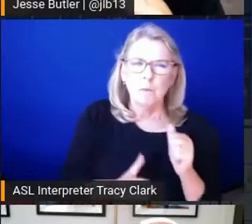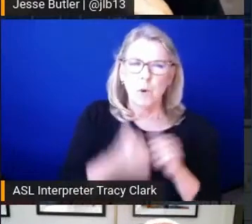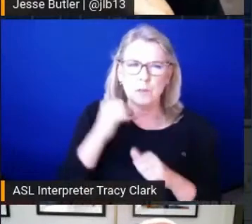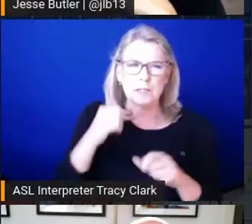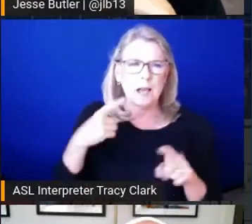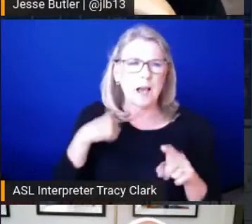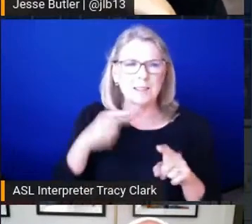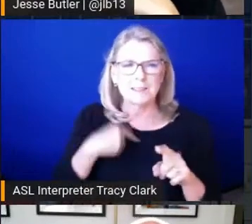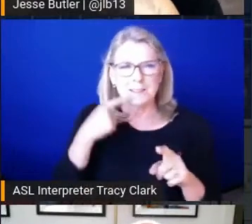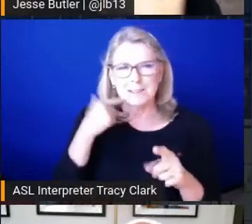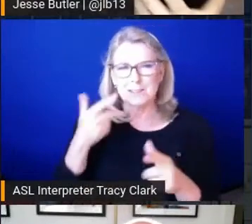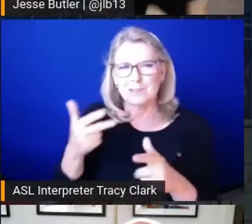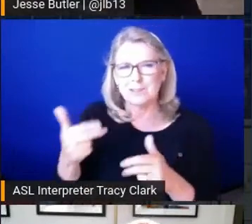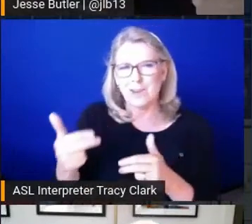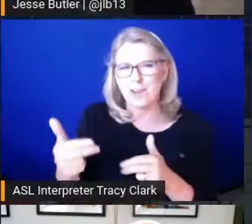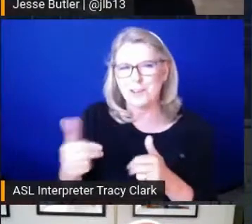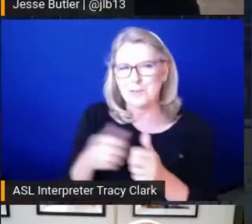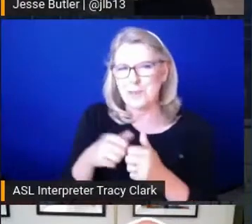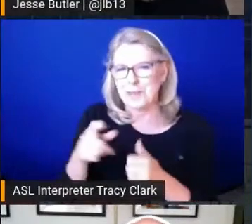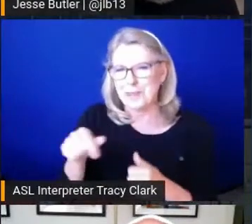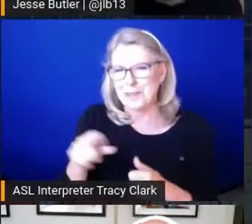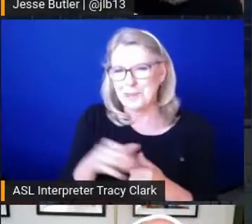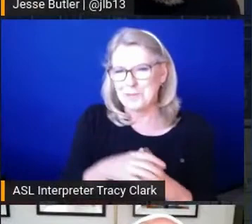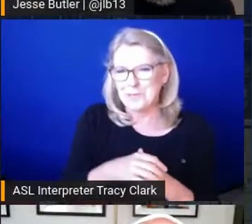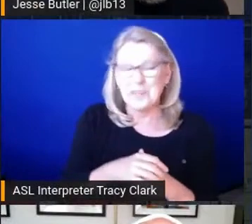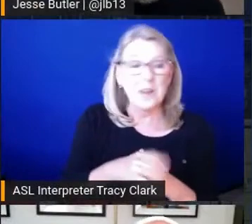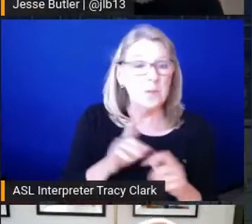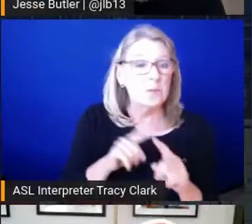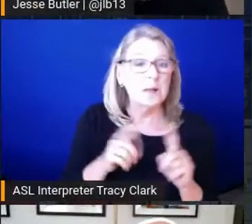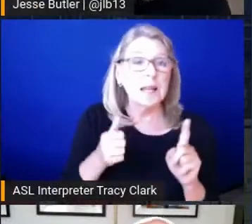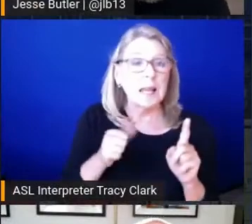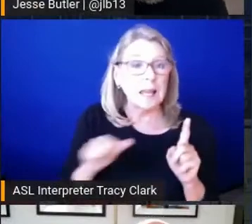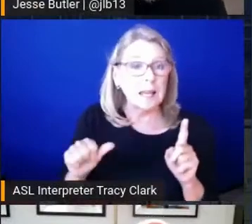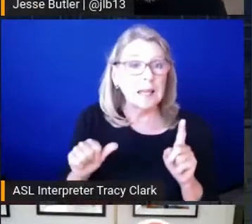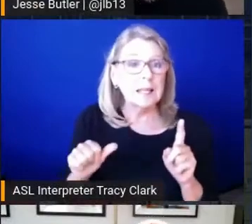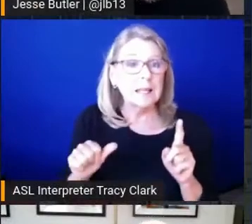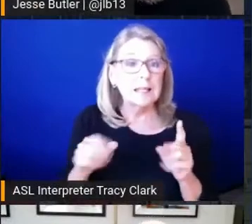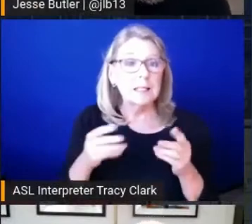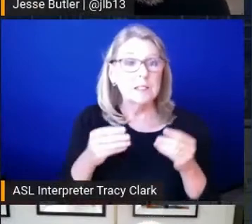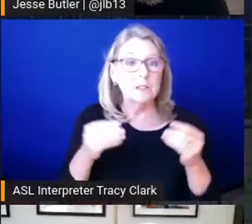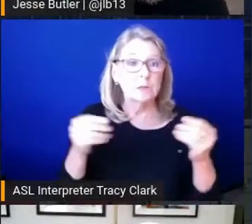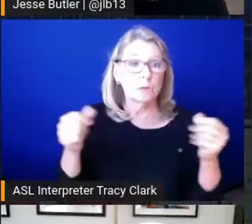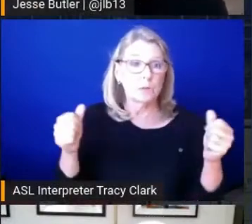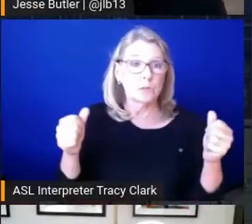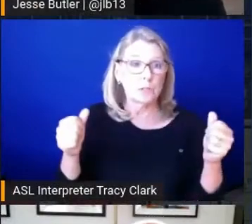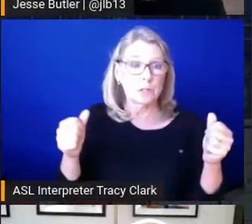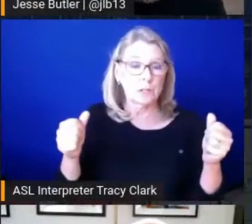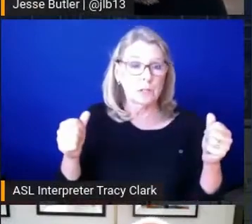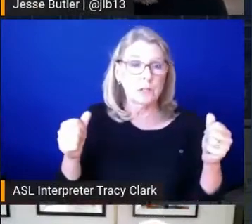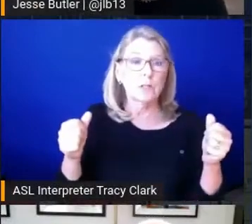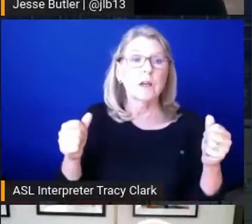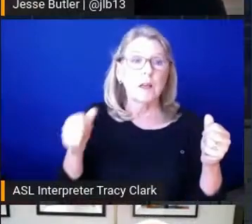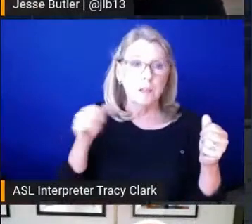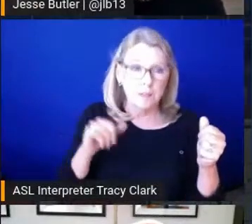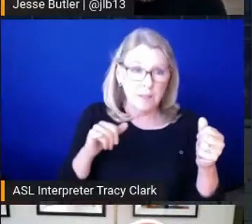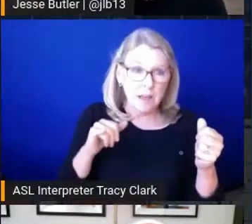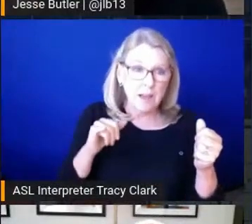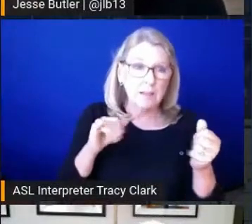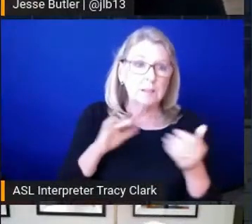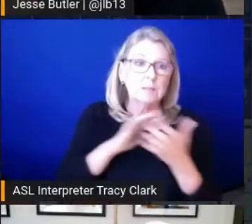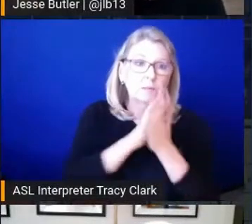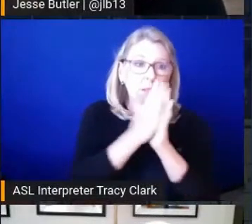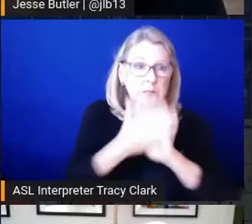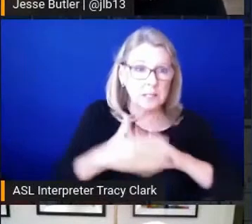with Ellie. Yeah, I know. Any solution which synthesizes to YAML manifest, which obviously CDK